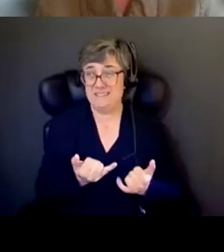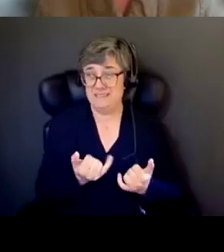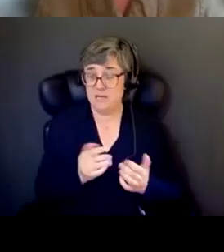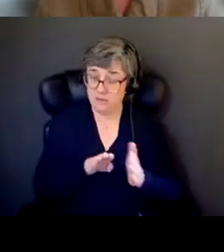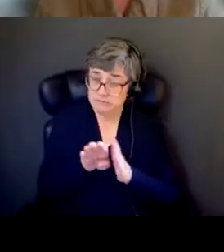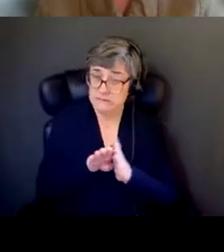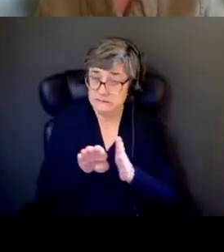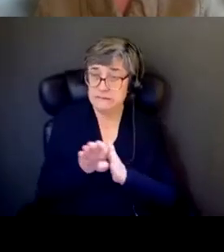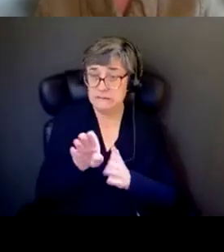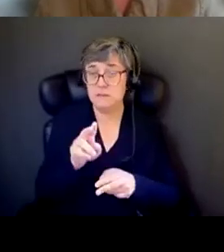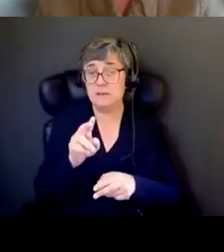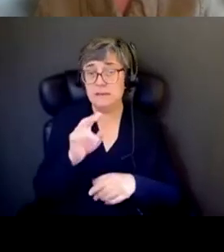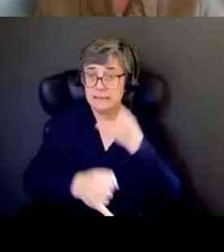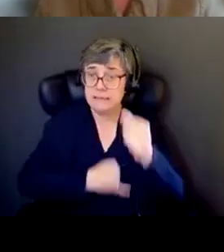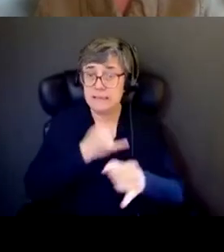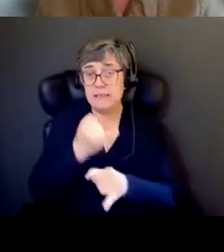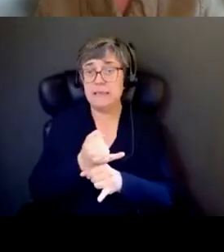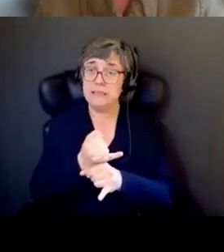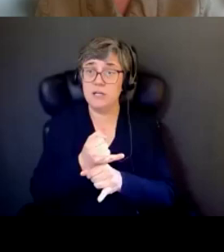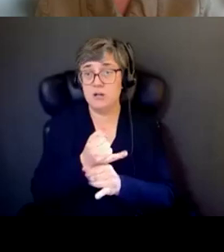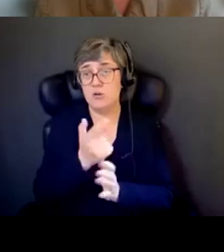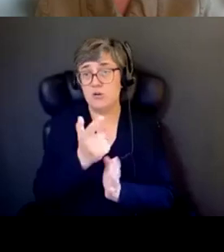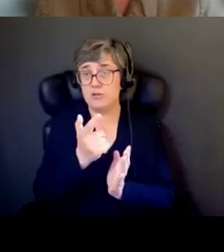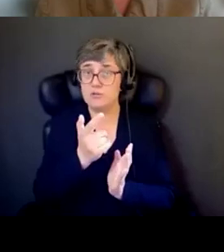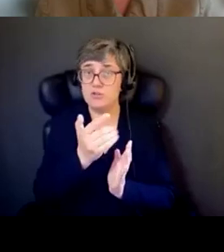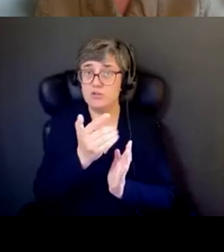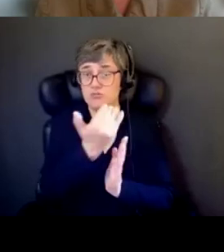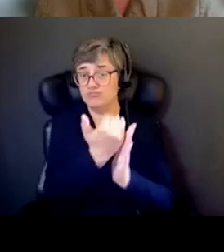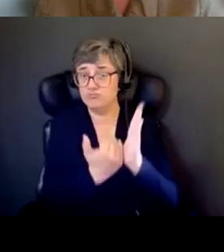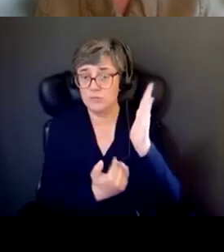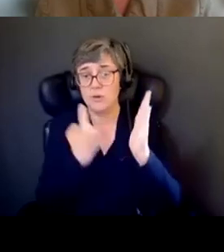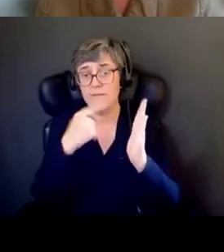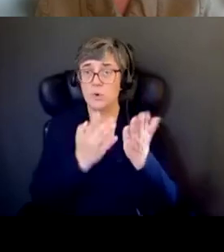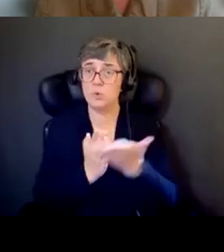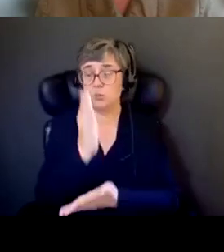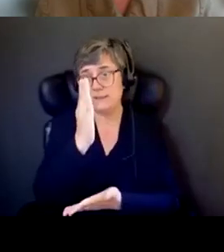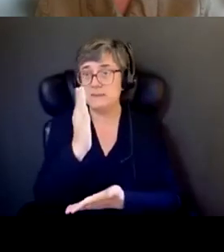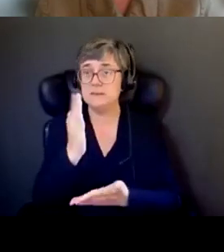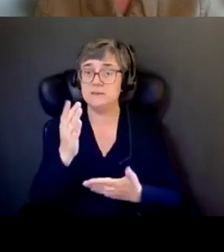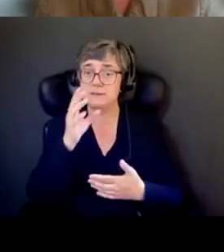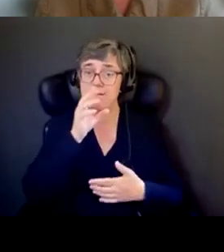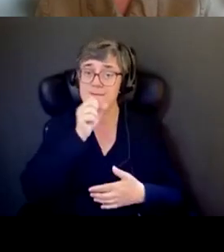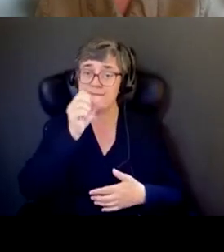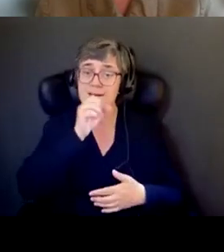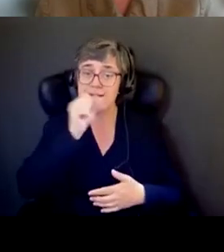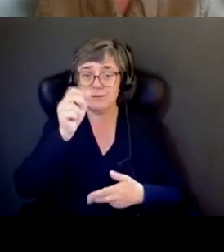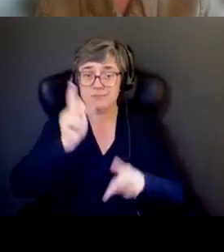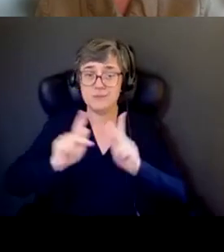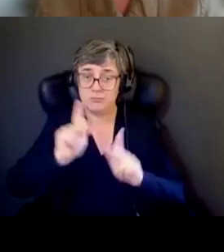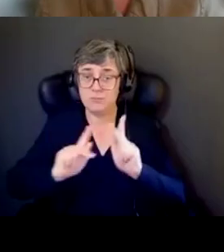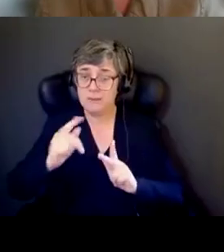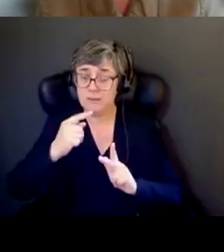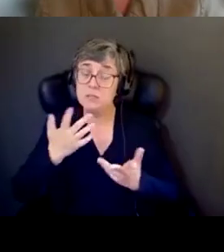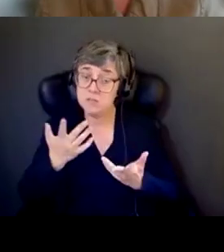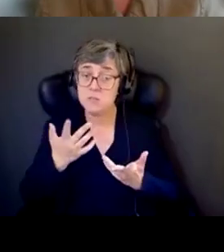persons. I expect the right to exercise legal capacity and conversations around it to be in that. So it would